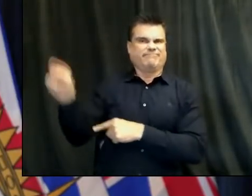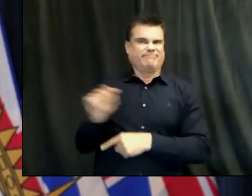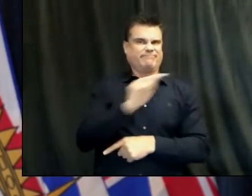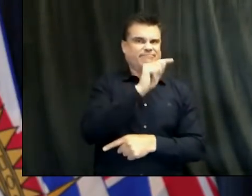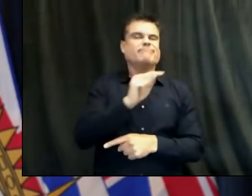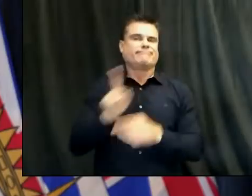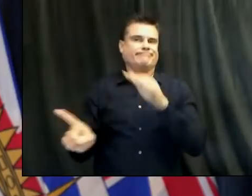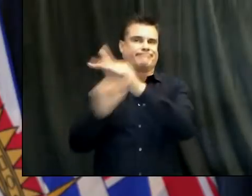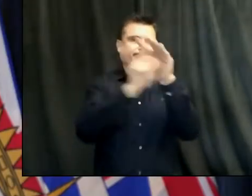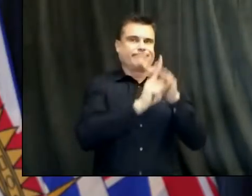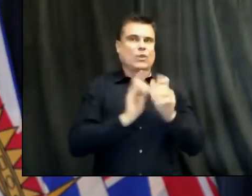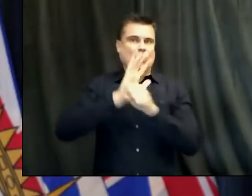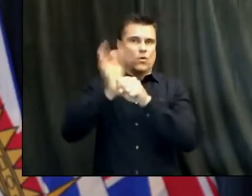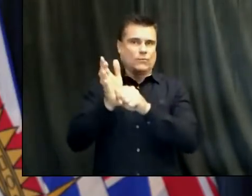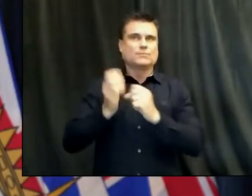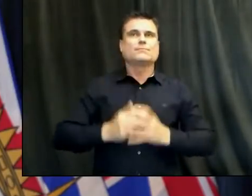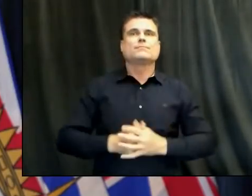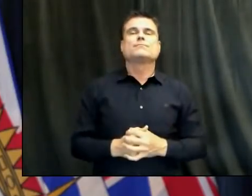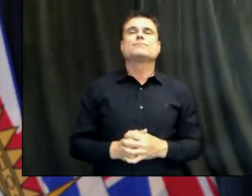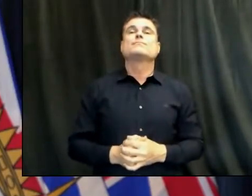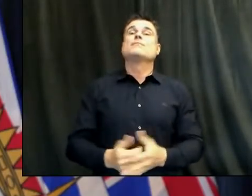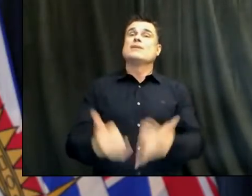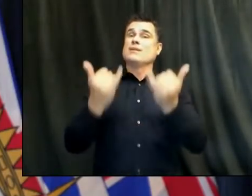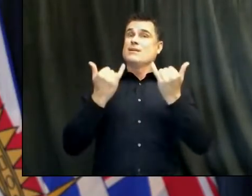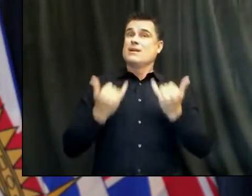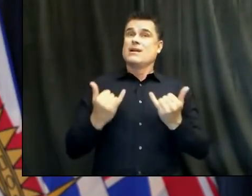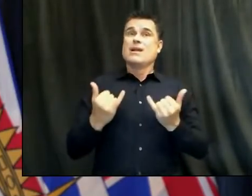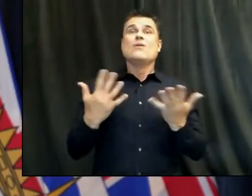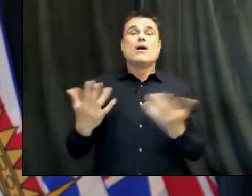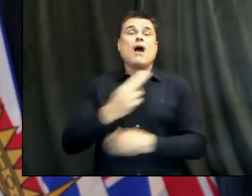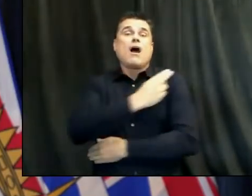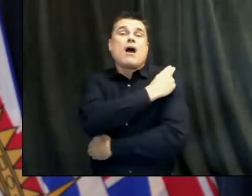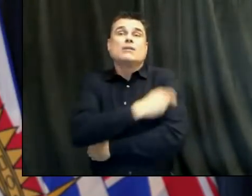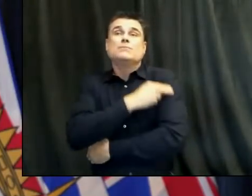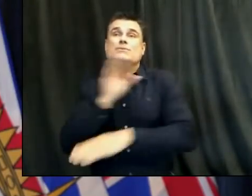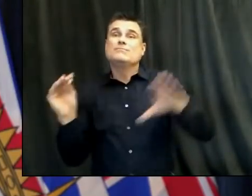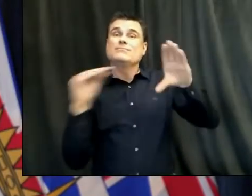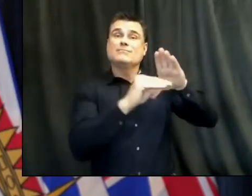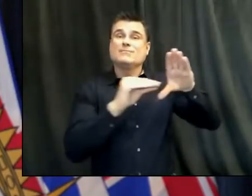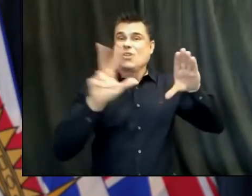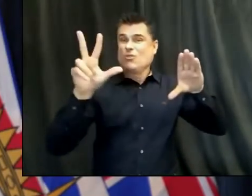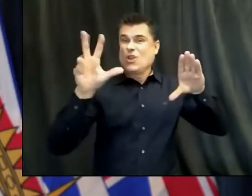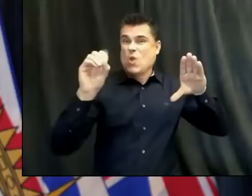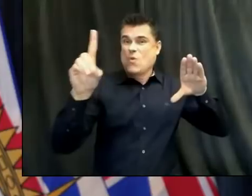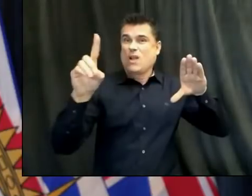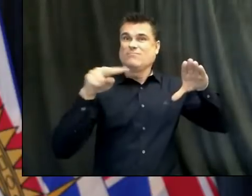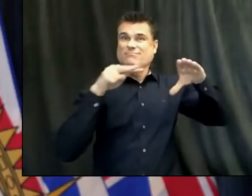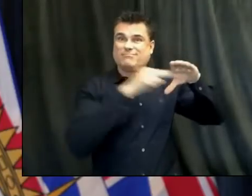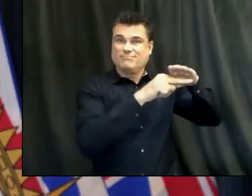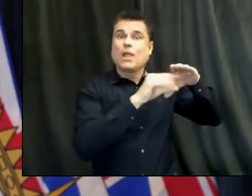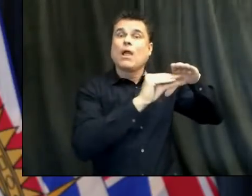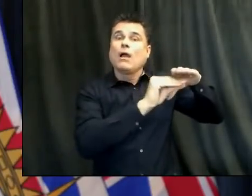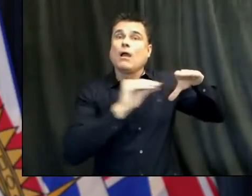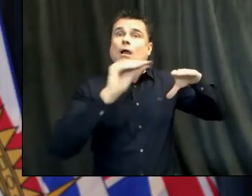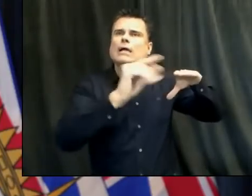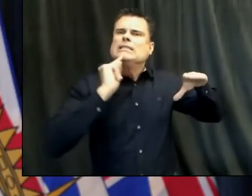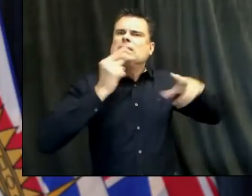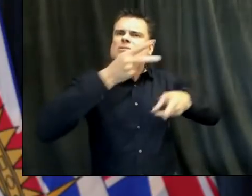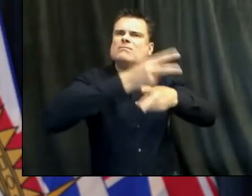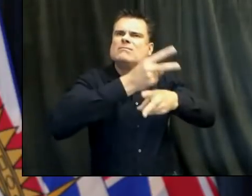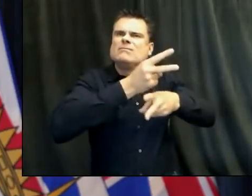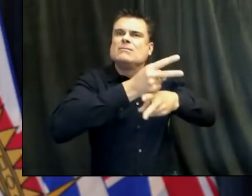We now have 301 people in hospital across the province, 69 of whom are